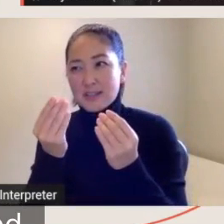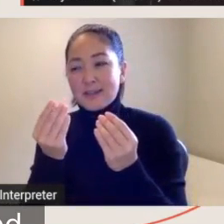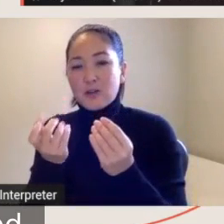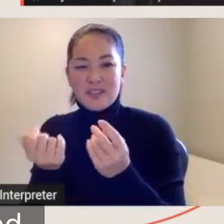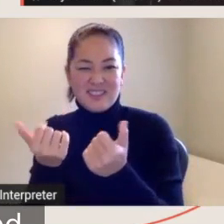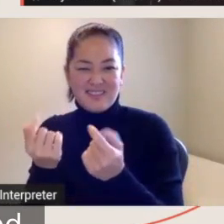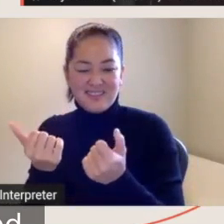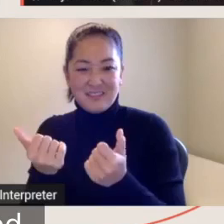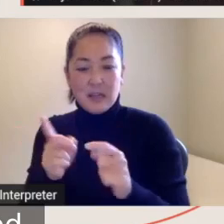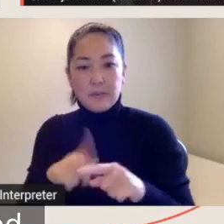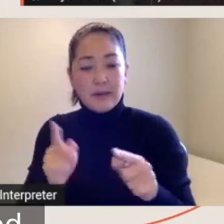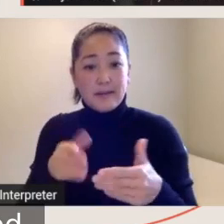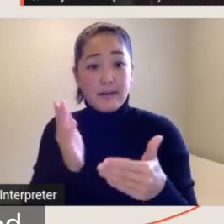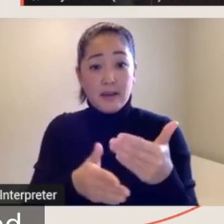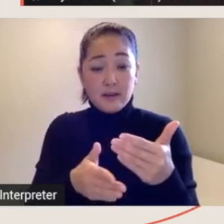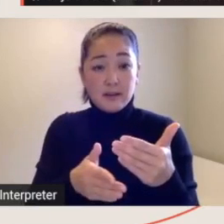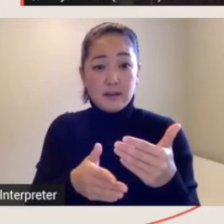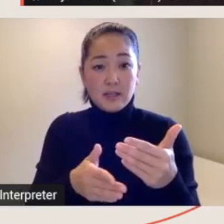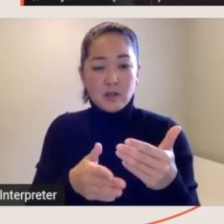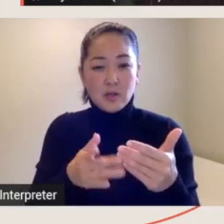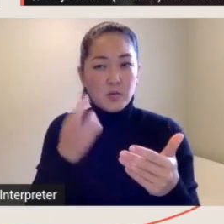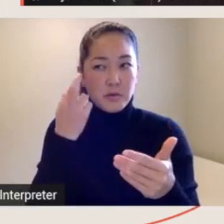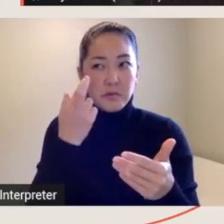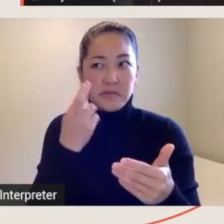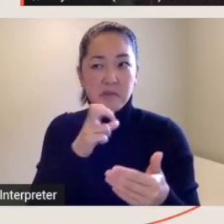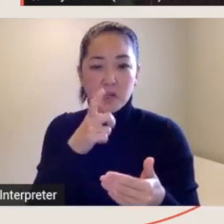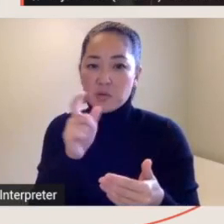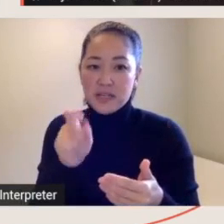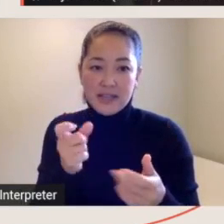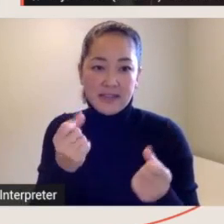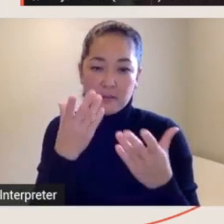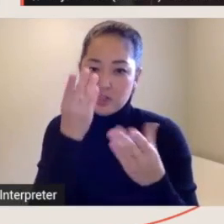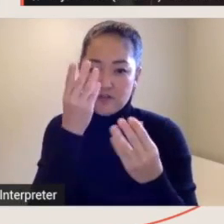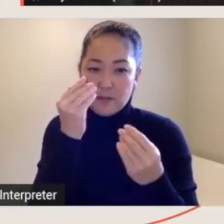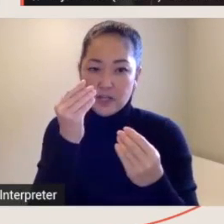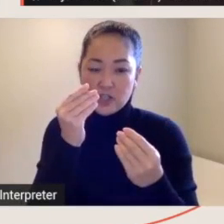in the end, we realized that we didn't need so much as we thought at the beginning.